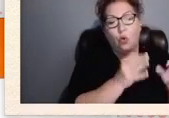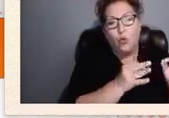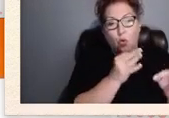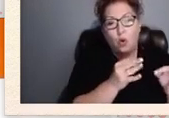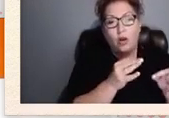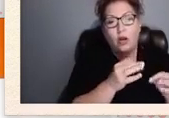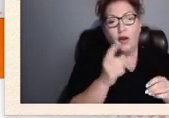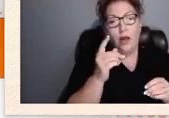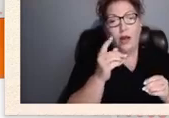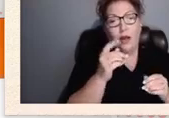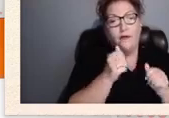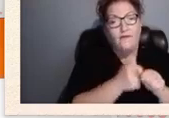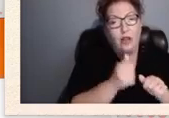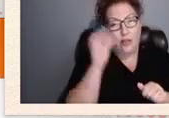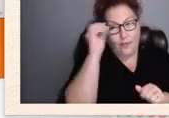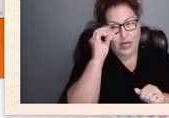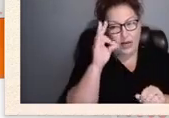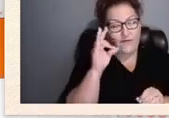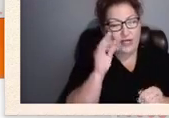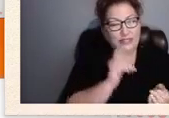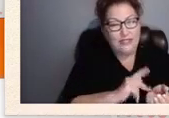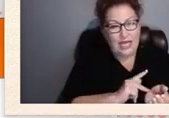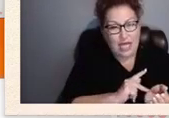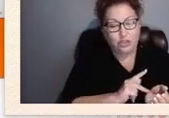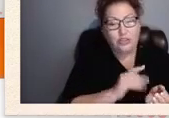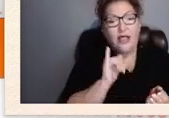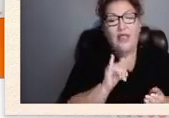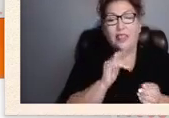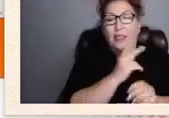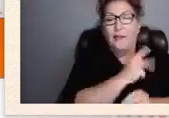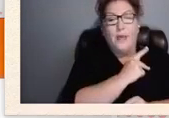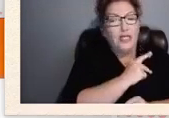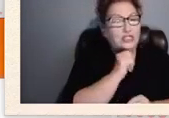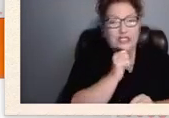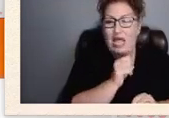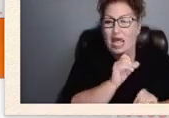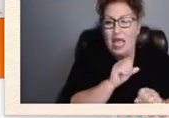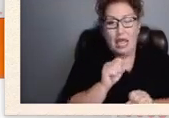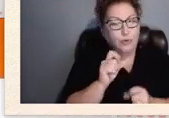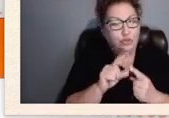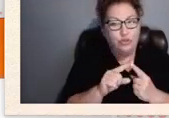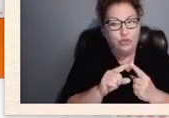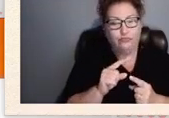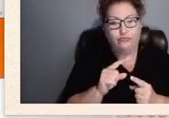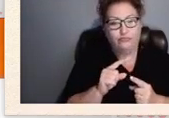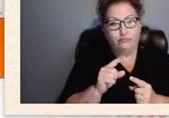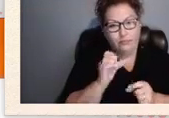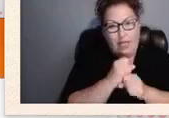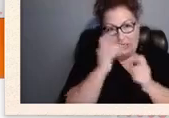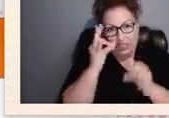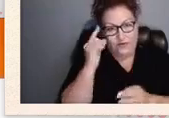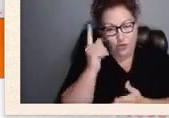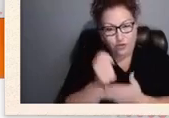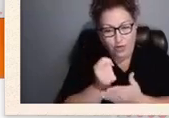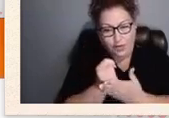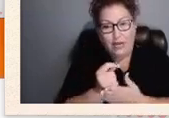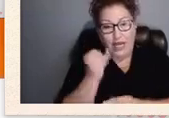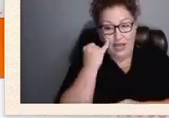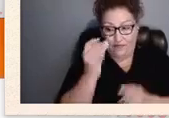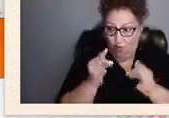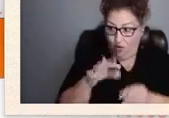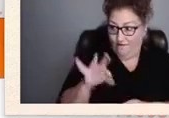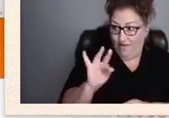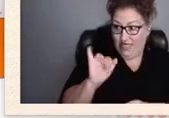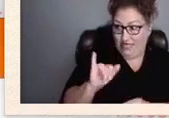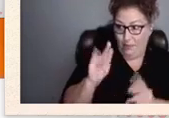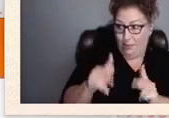psychiatrist that the patient is incompetent to consent to treatment. If the court finds that the patient is incompetent, meaning